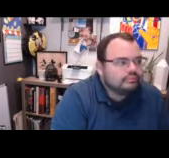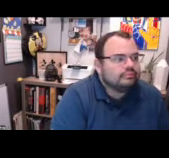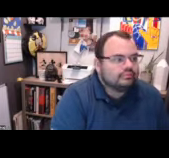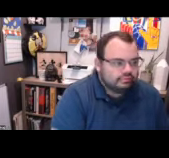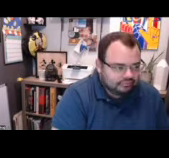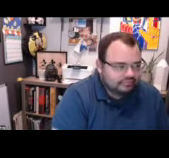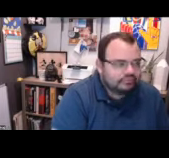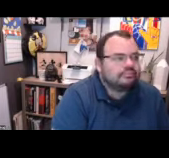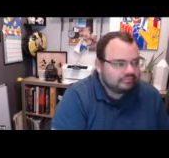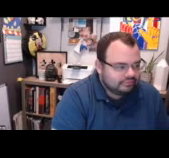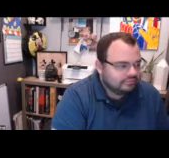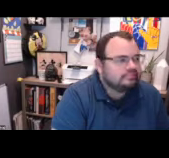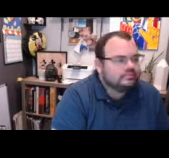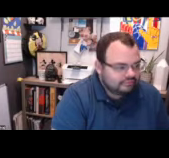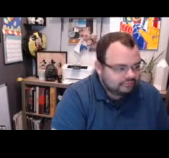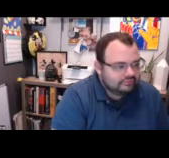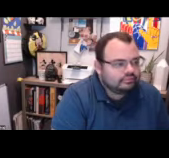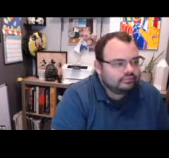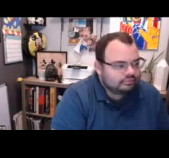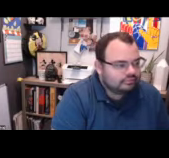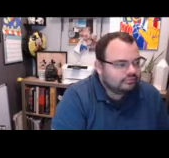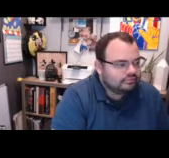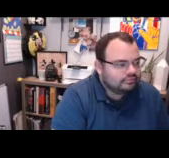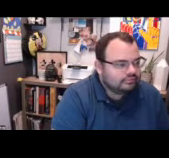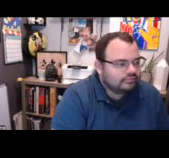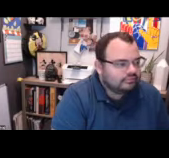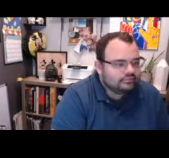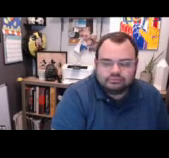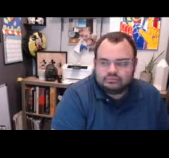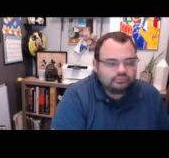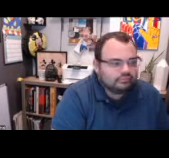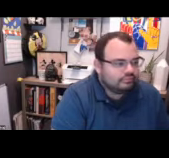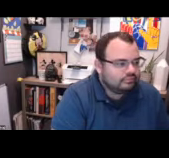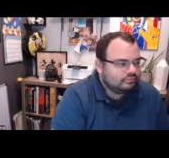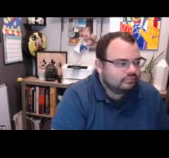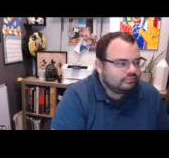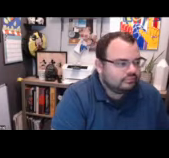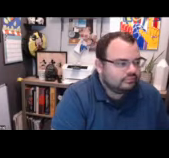of invasive to like decide for them. That may just be me though.